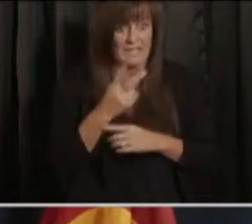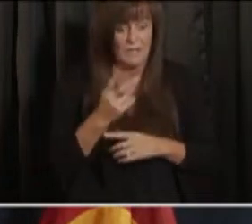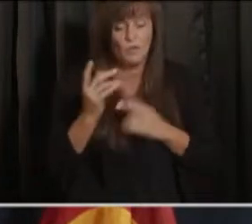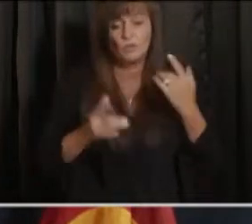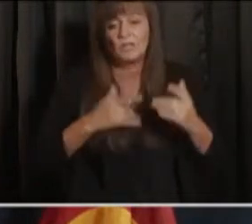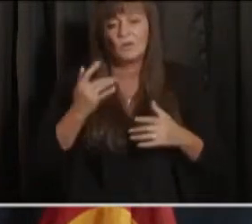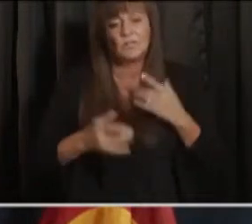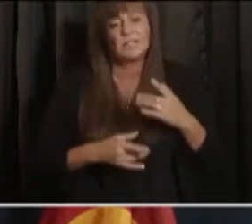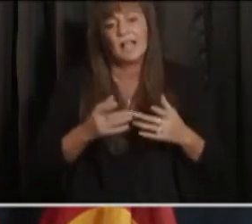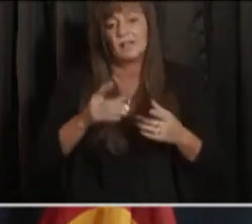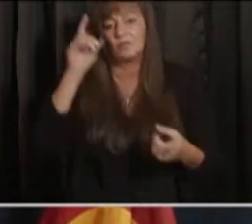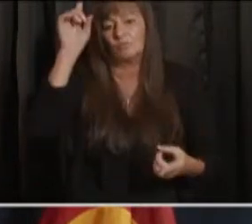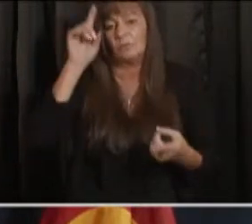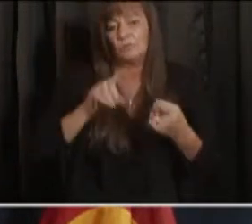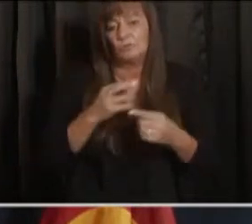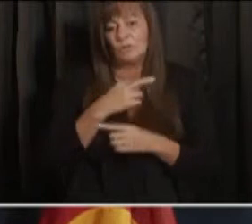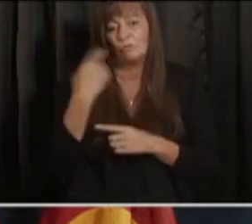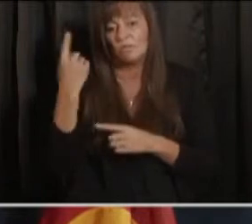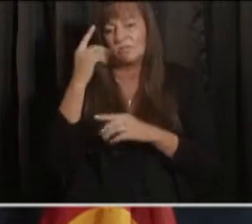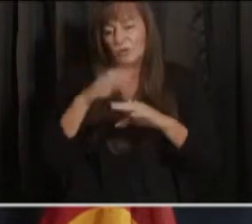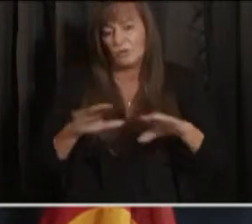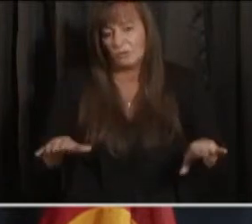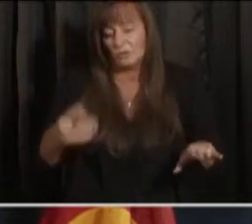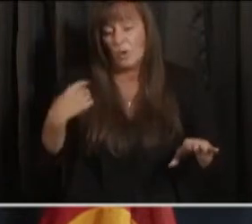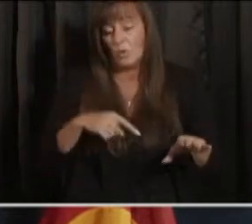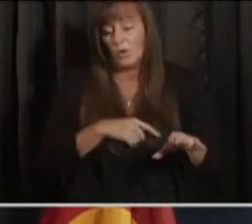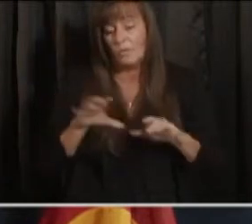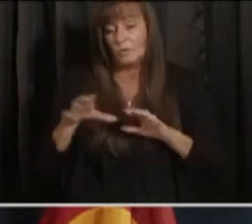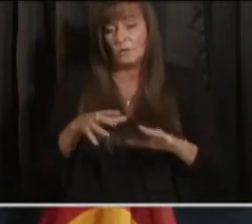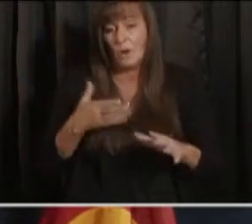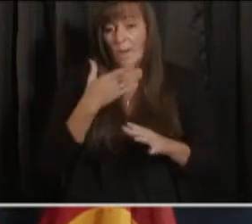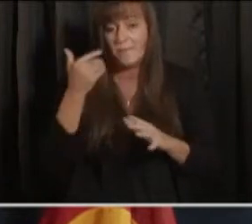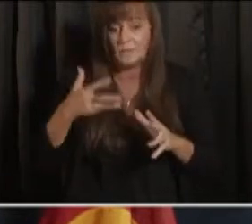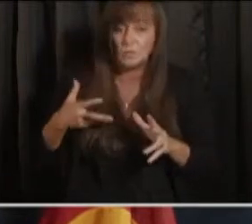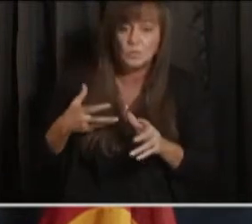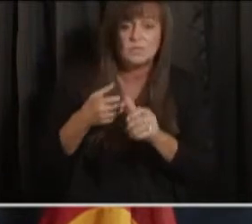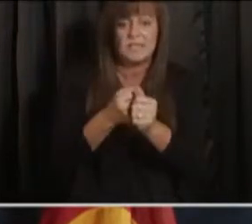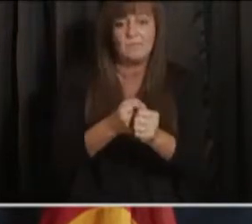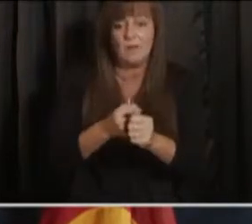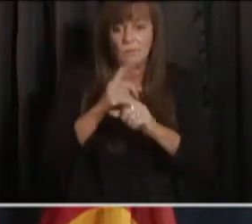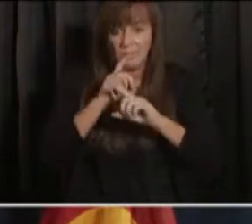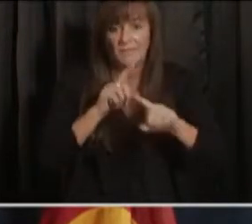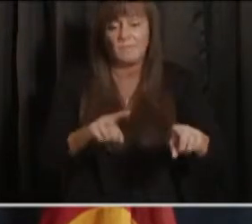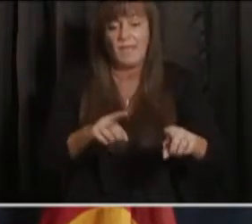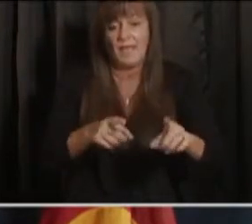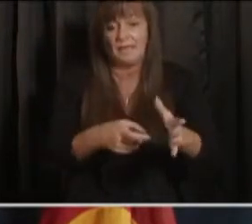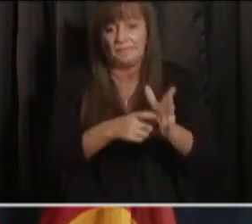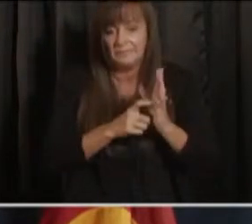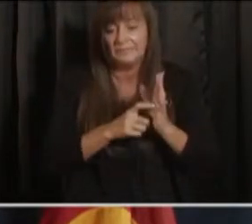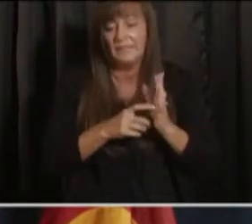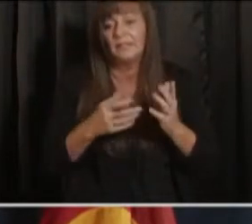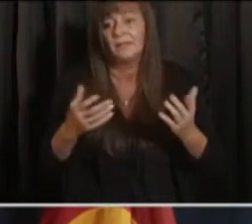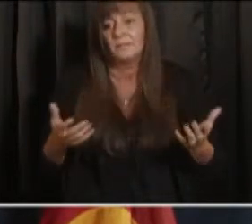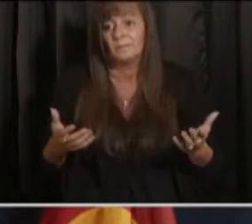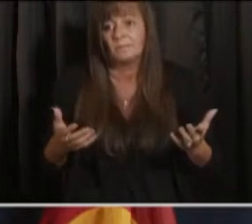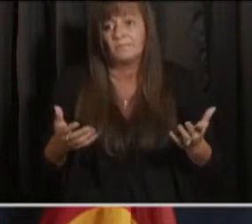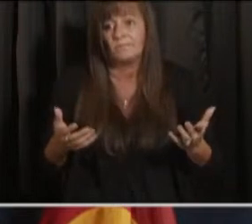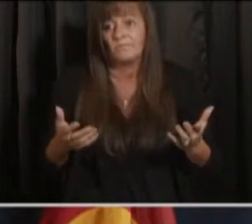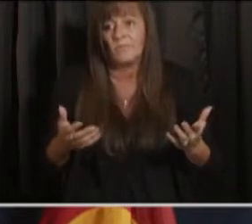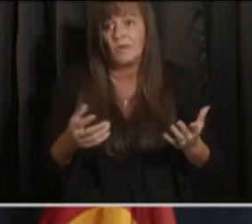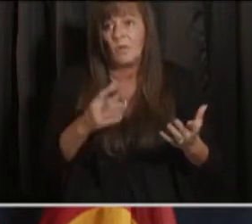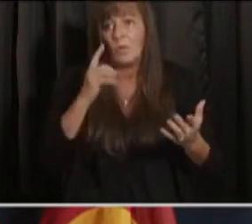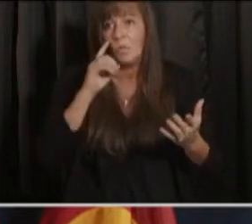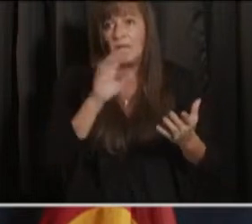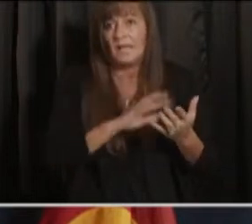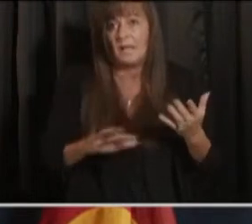kids. So we're going to do our best to keep up with demand to make sure that it's available for parents who want it. We're getting about a